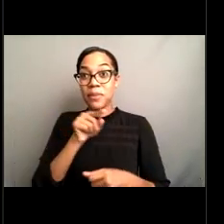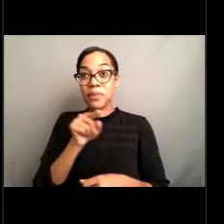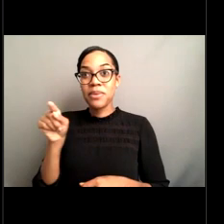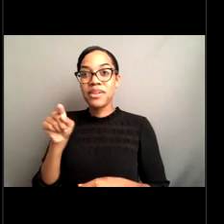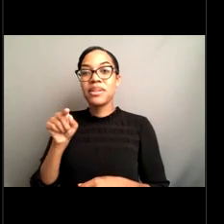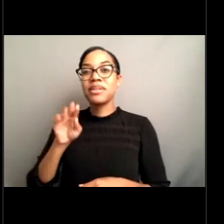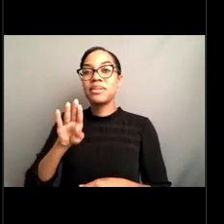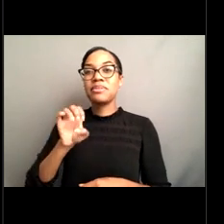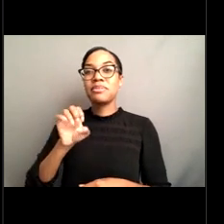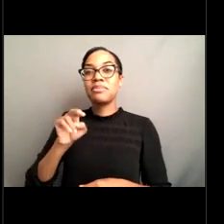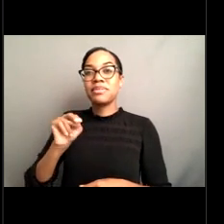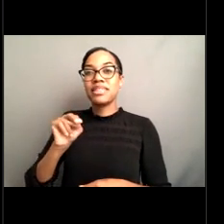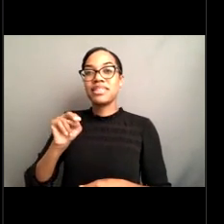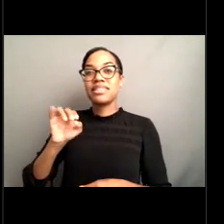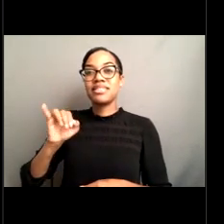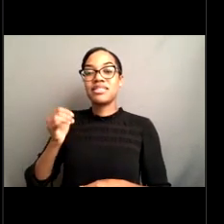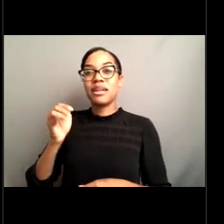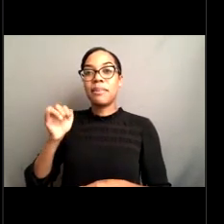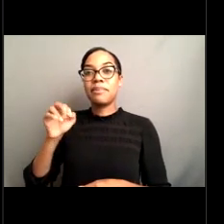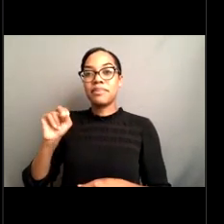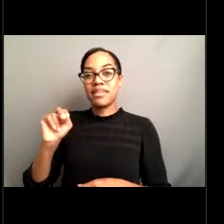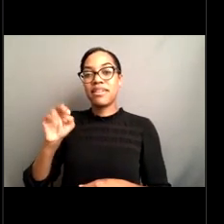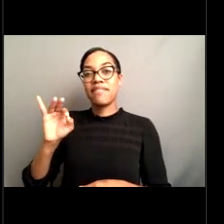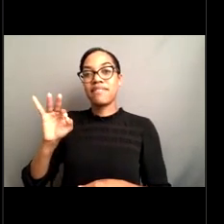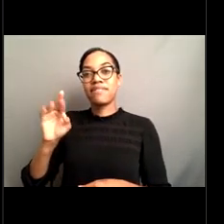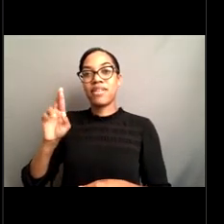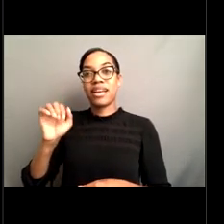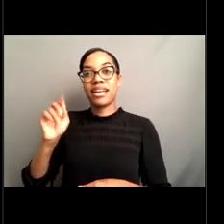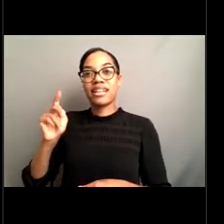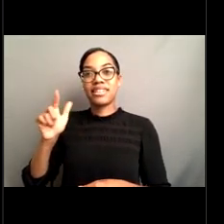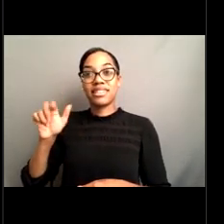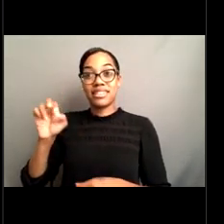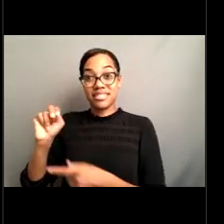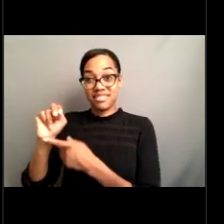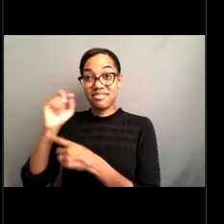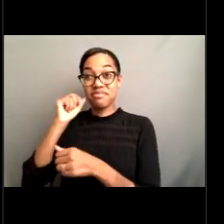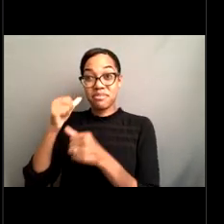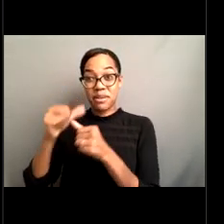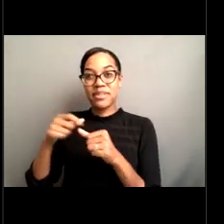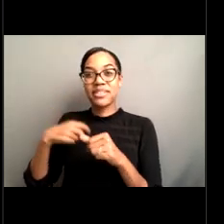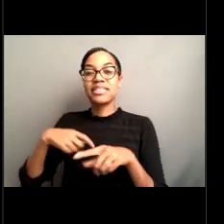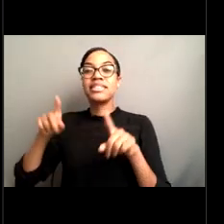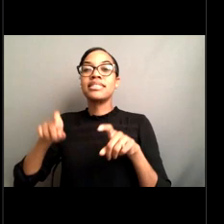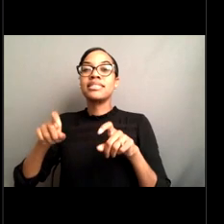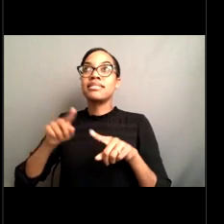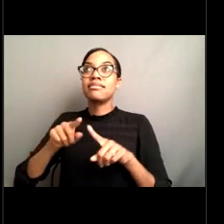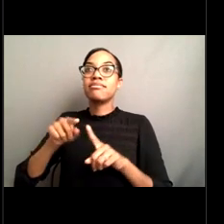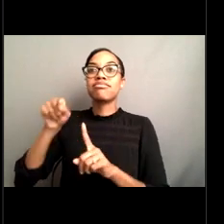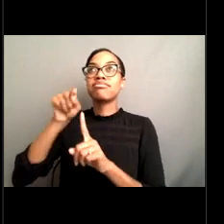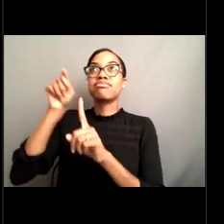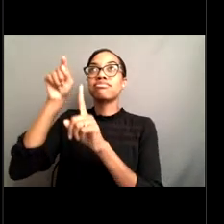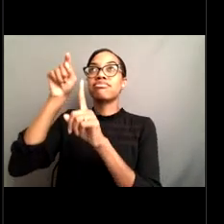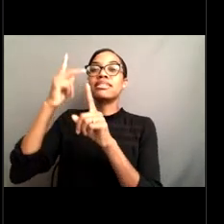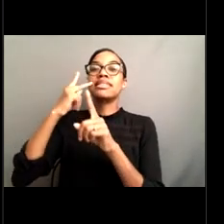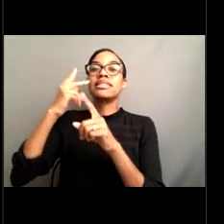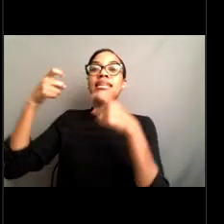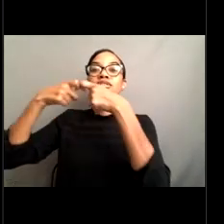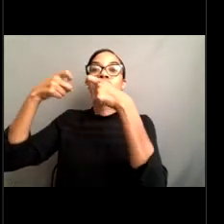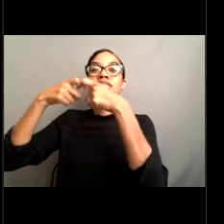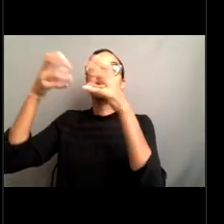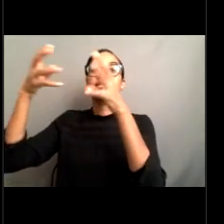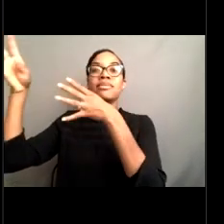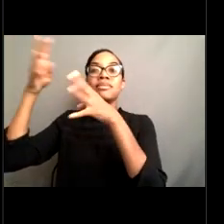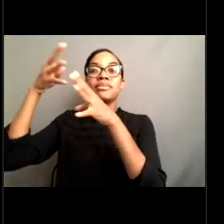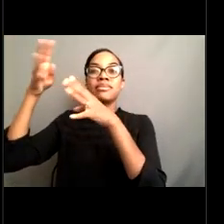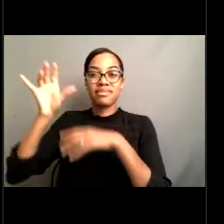that did that. And he flew that kite up near a thunderstorm to kind of learn more about electricity in the atmosphere. And so we've